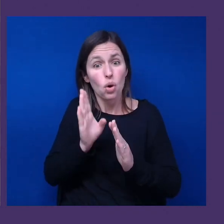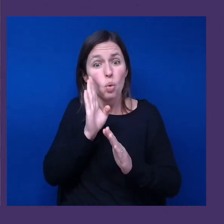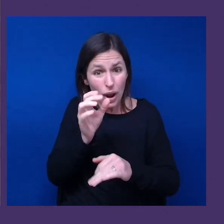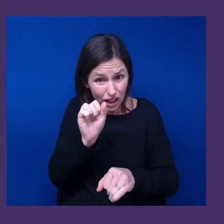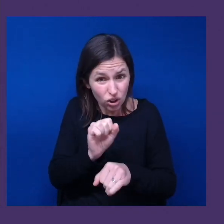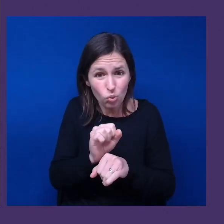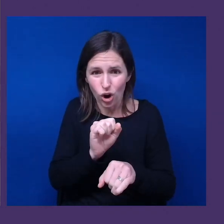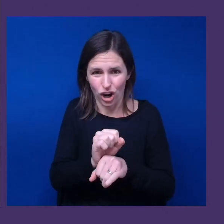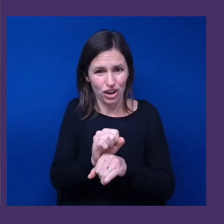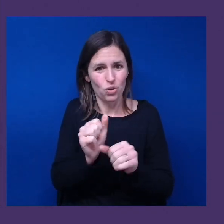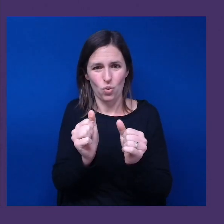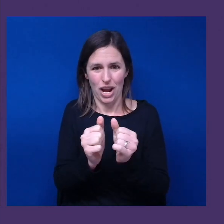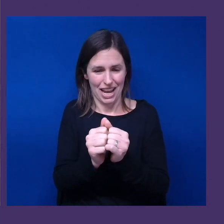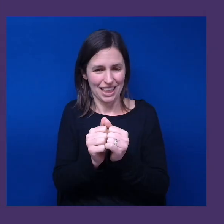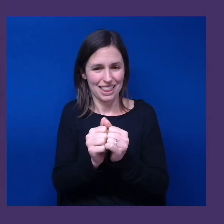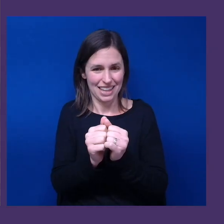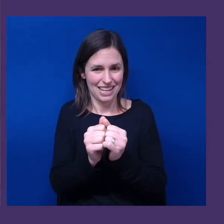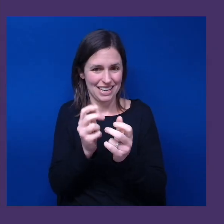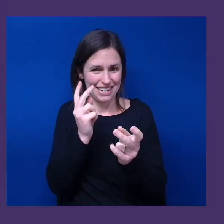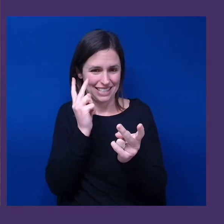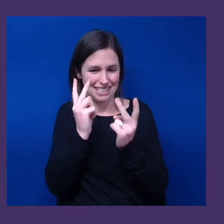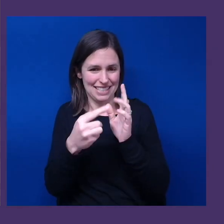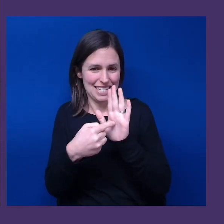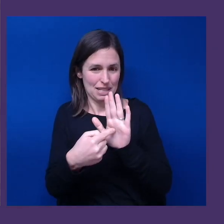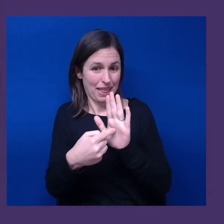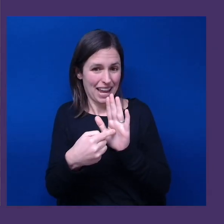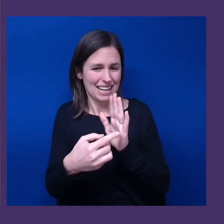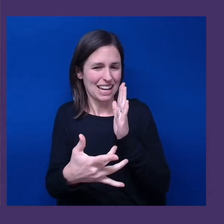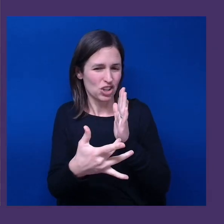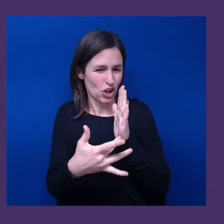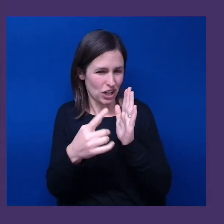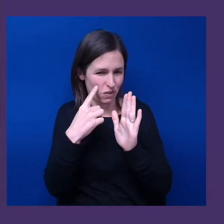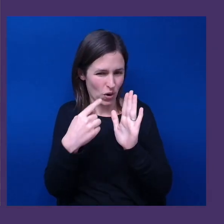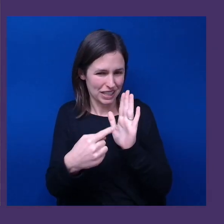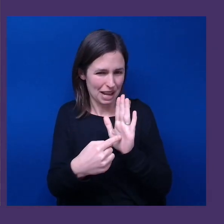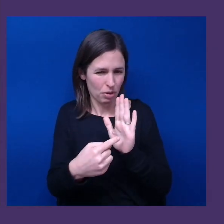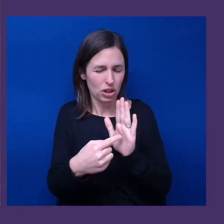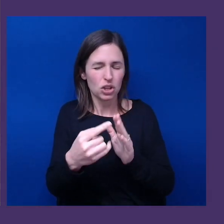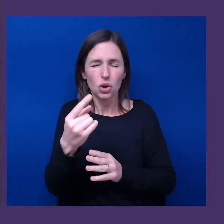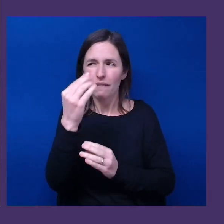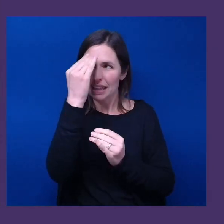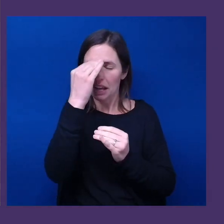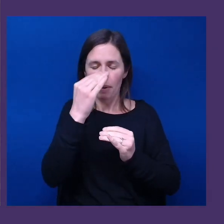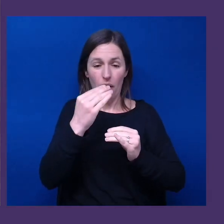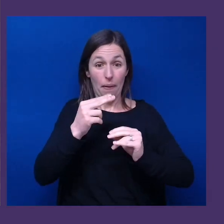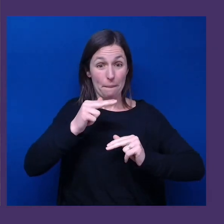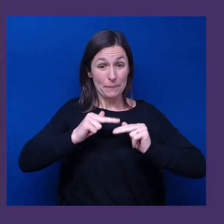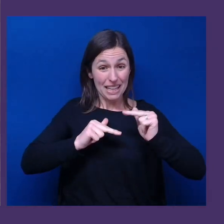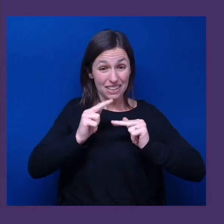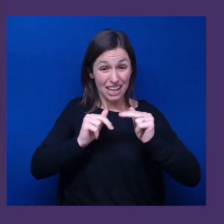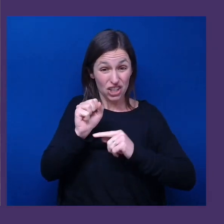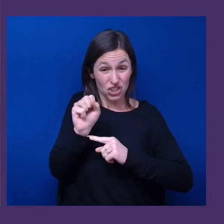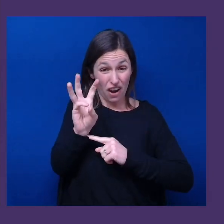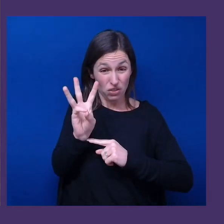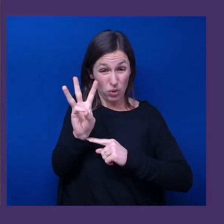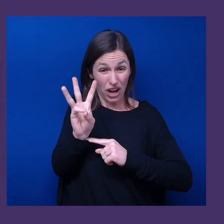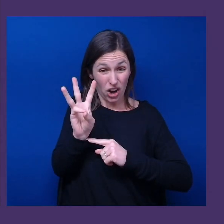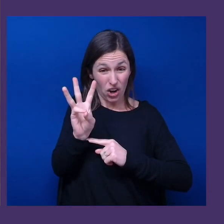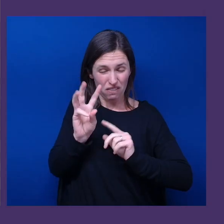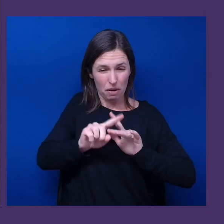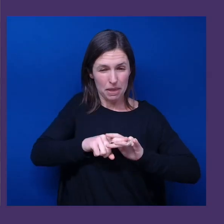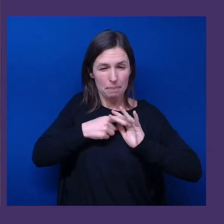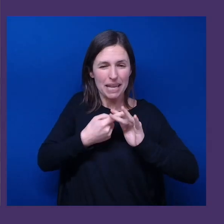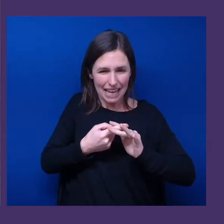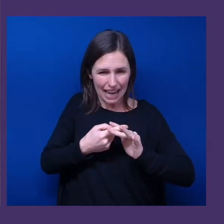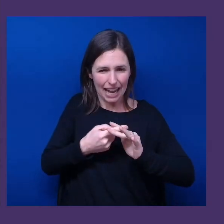so thinking about the craft of building software as including accessibility, and I think a lot of